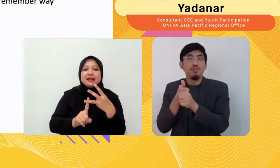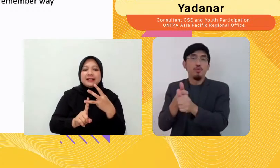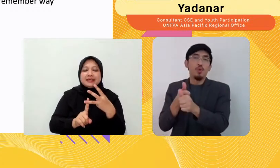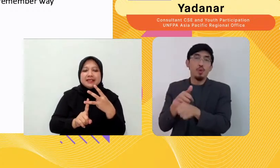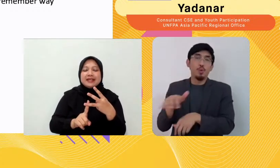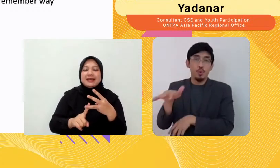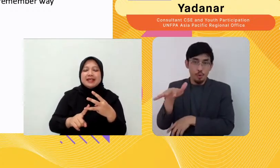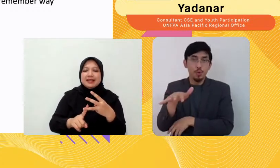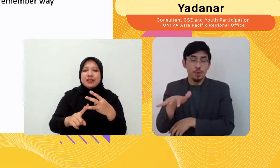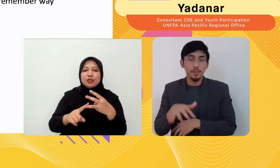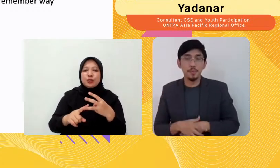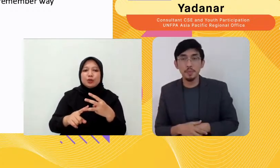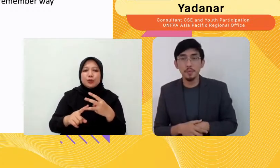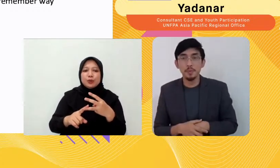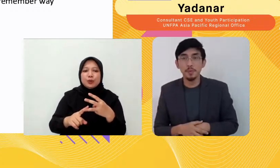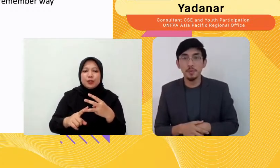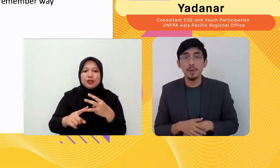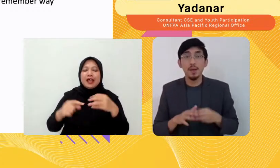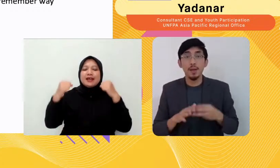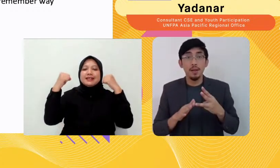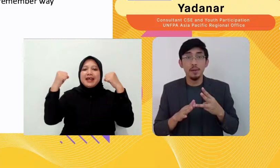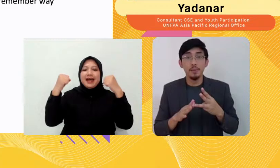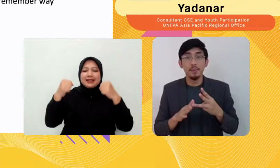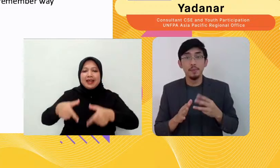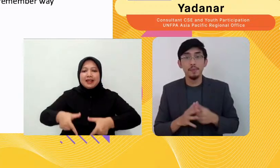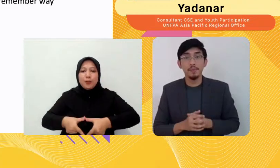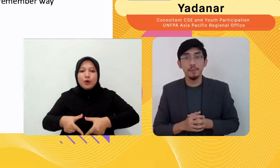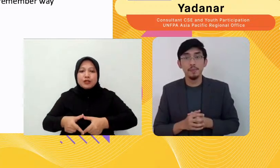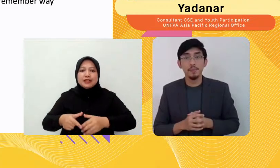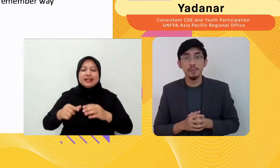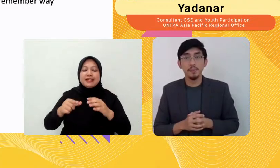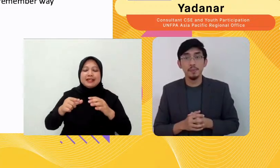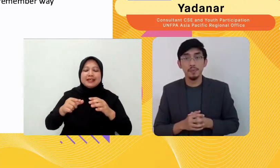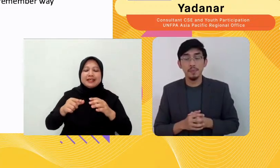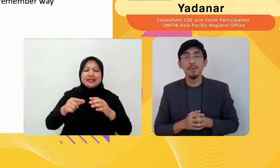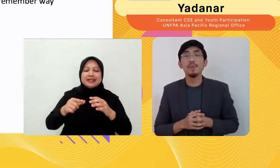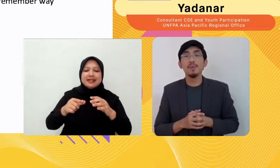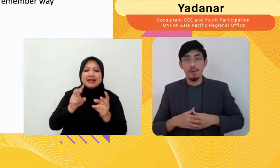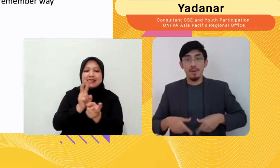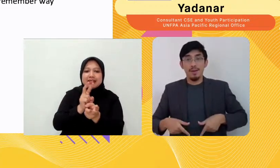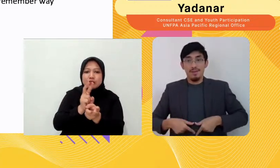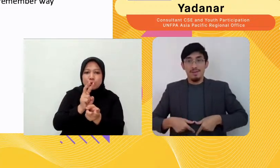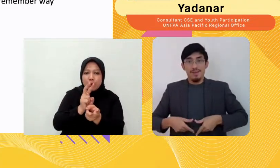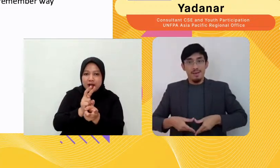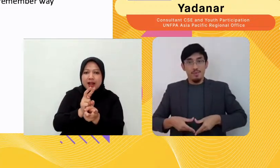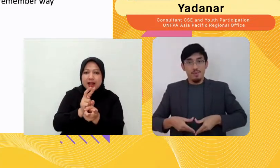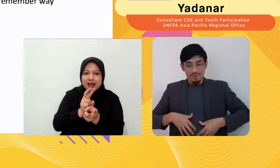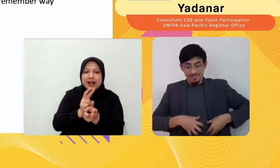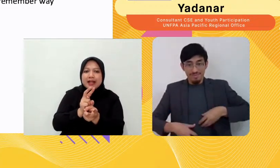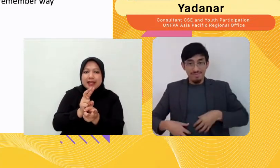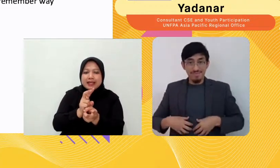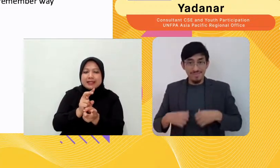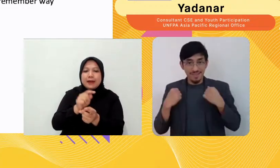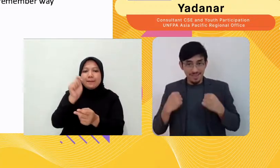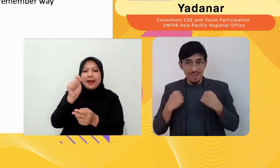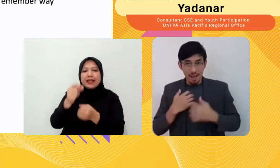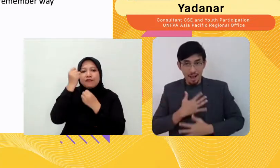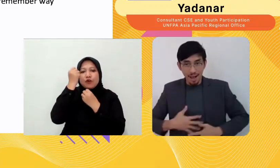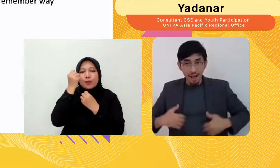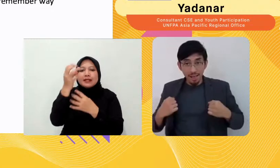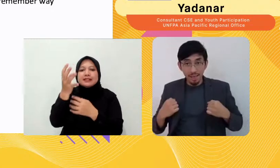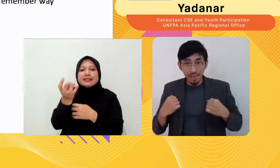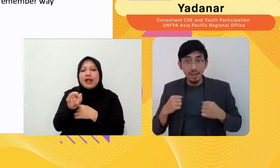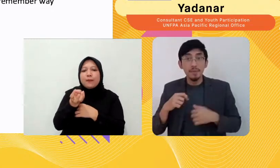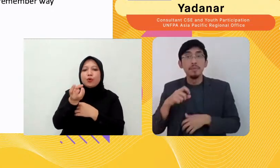and information, providing the SRHR concepts and information in an easy to understand way and easy